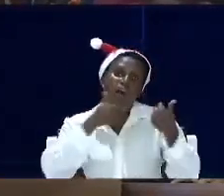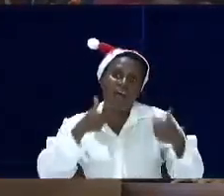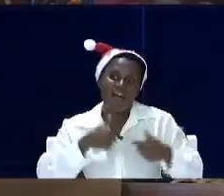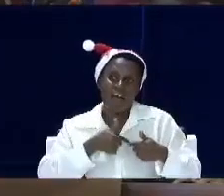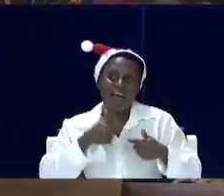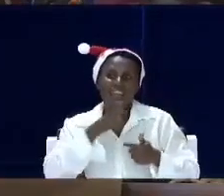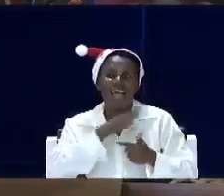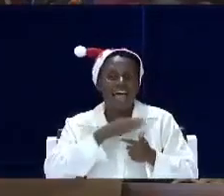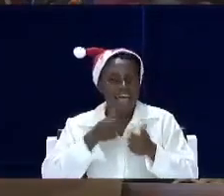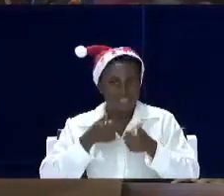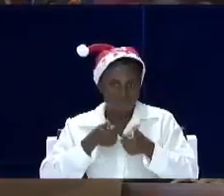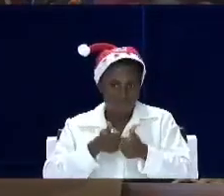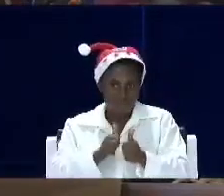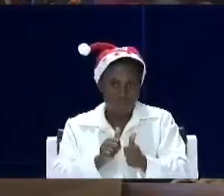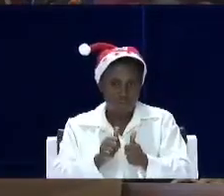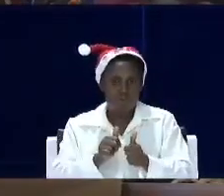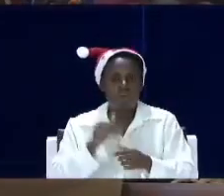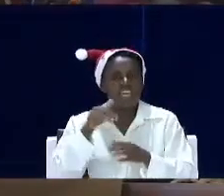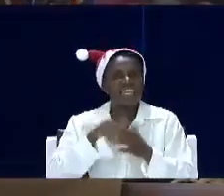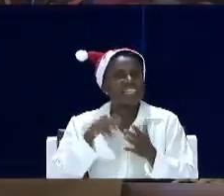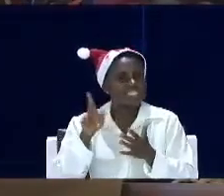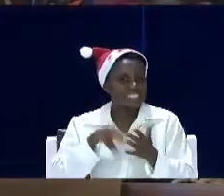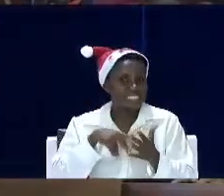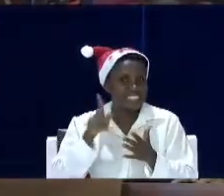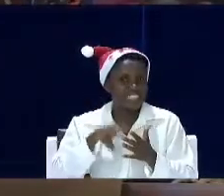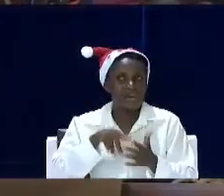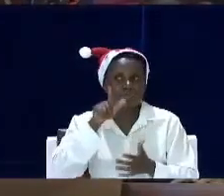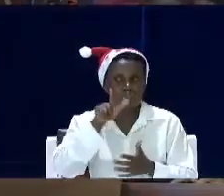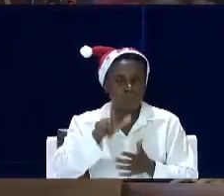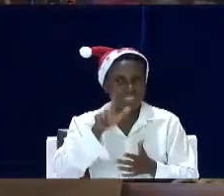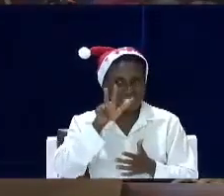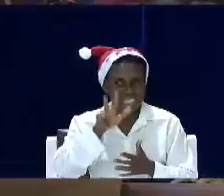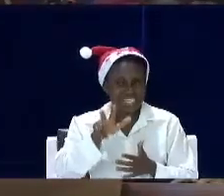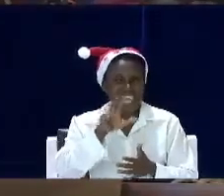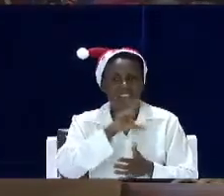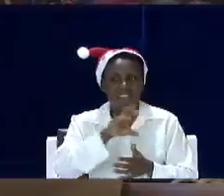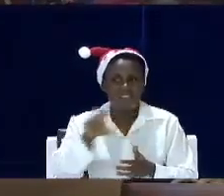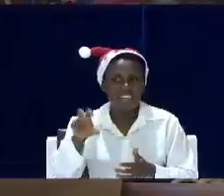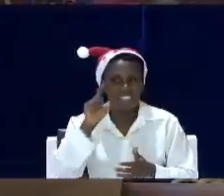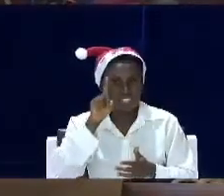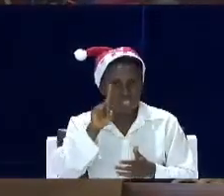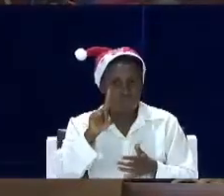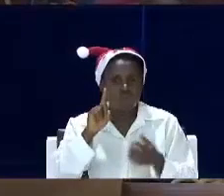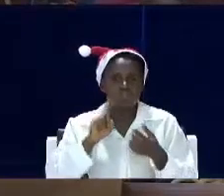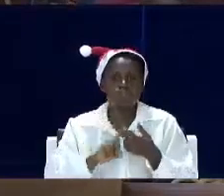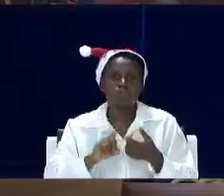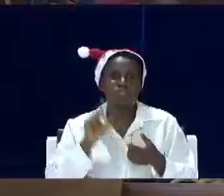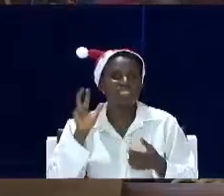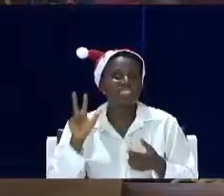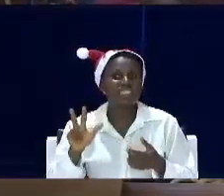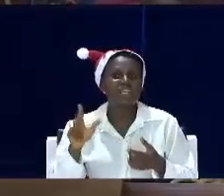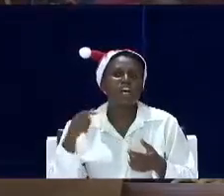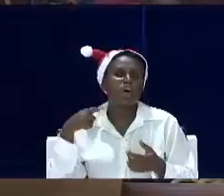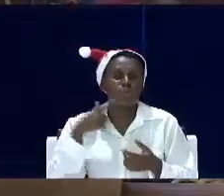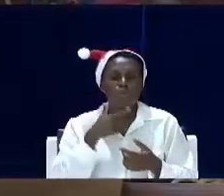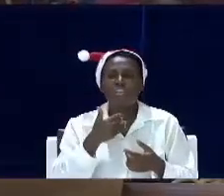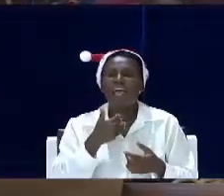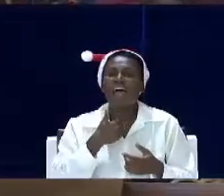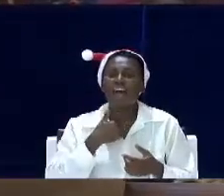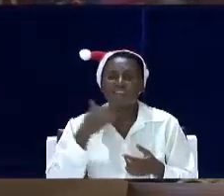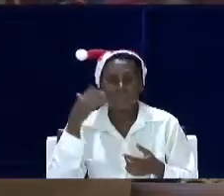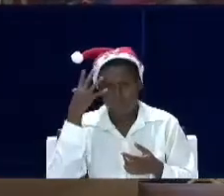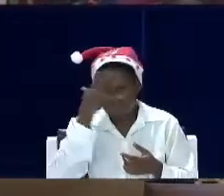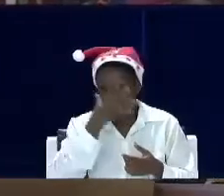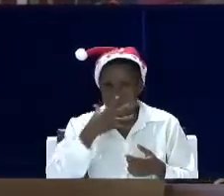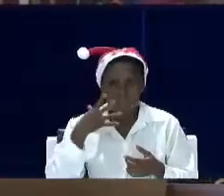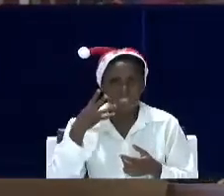follow. In Psalm 23 verse 1 to 6, we have a beautiful, beautiful